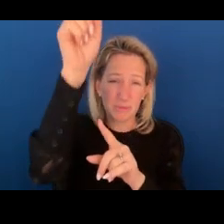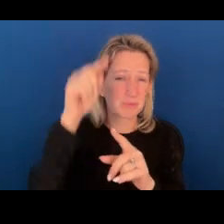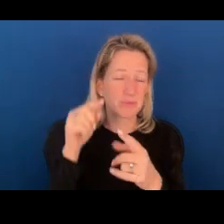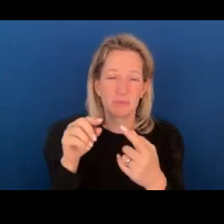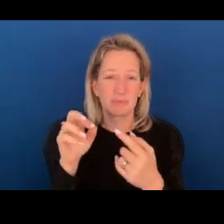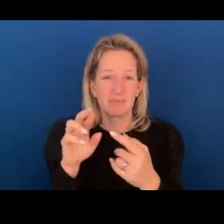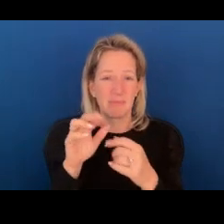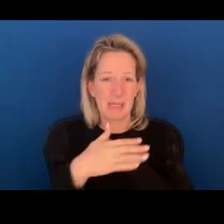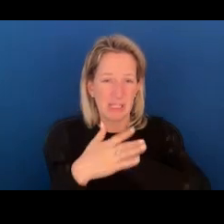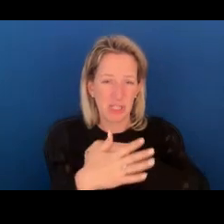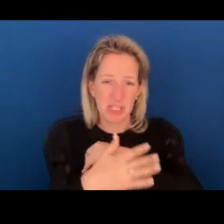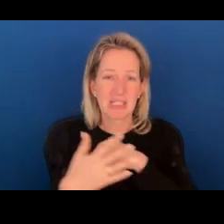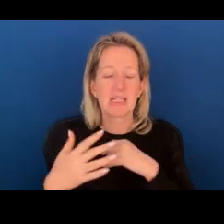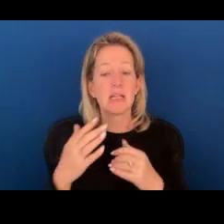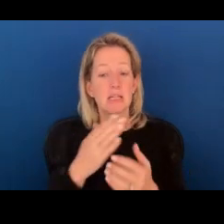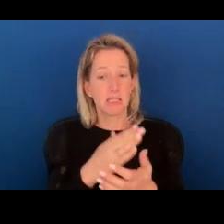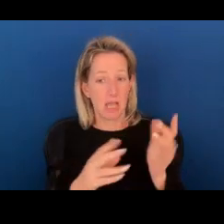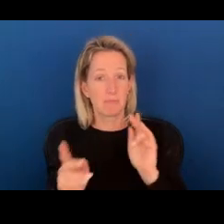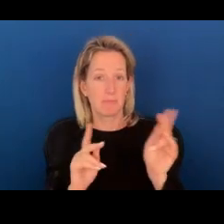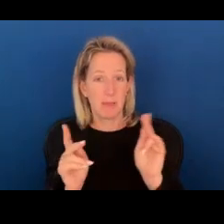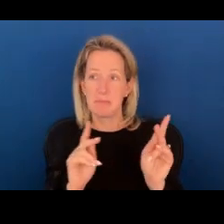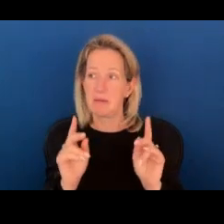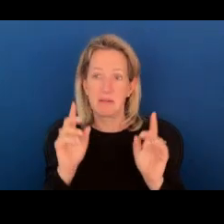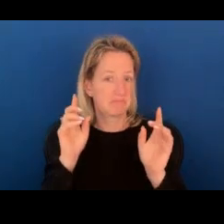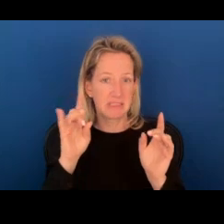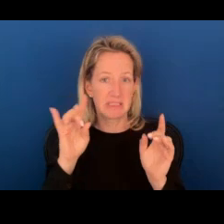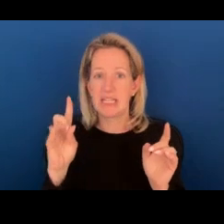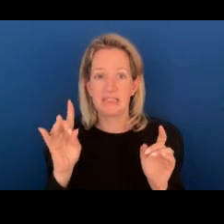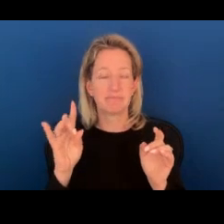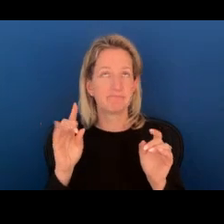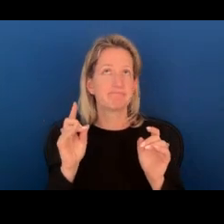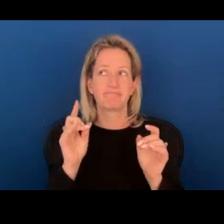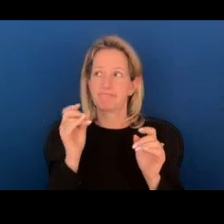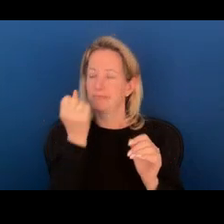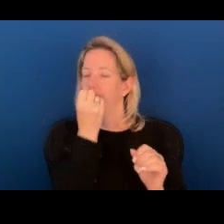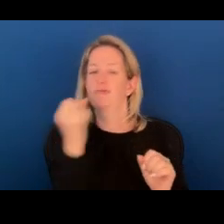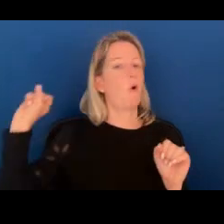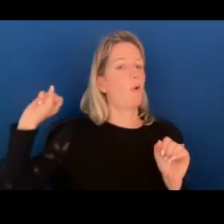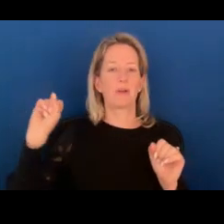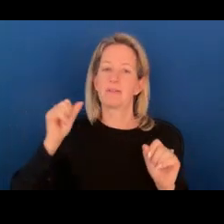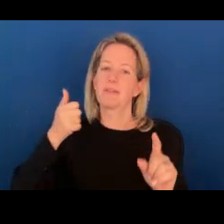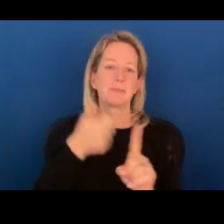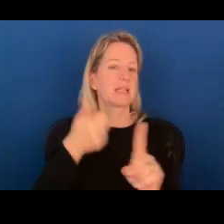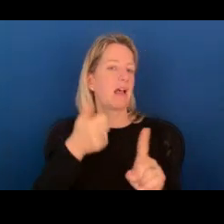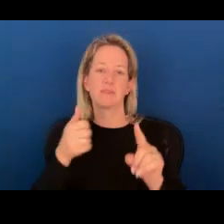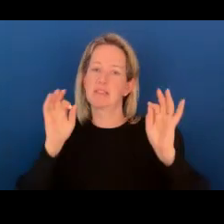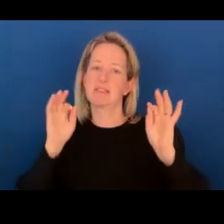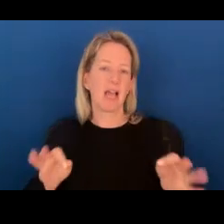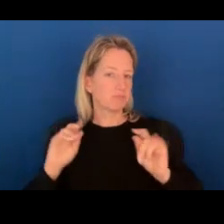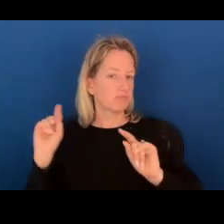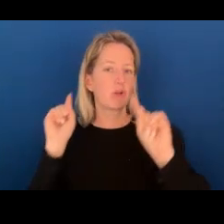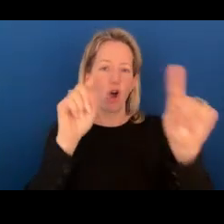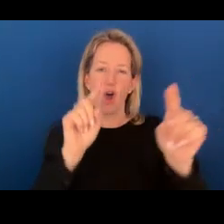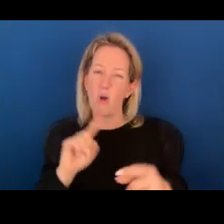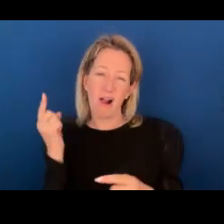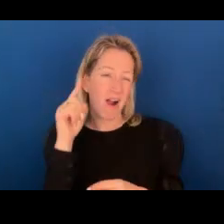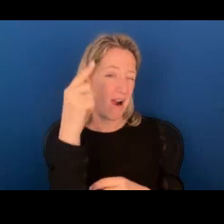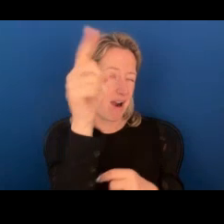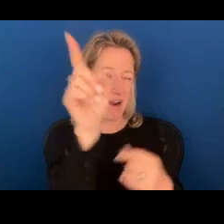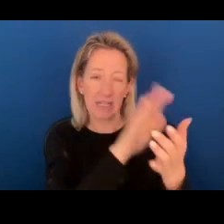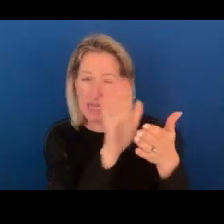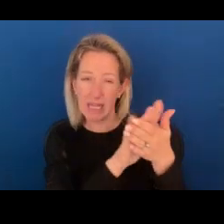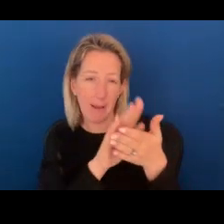really inspirational folks going rogue on that situation. And so we worked with the Park Service, who was a